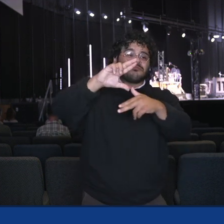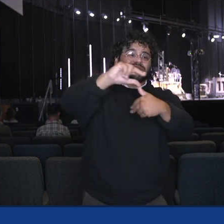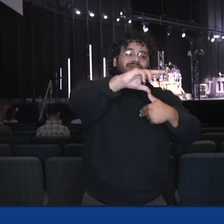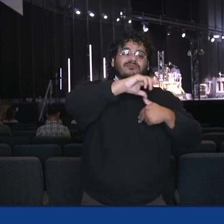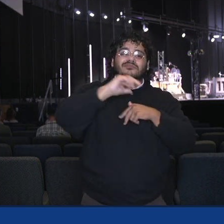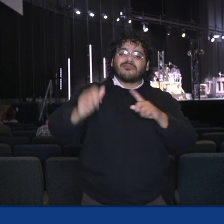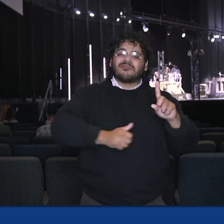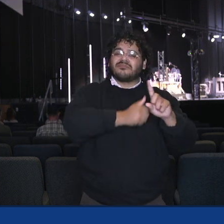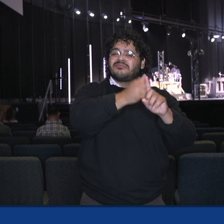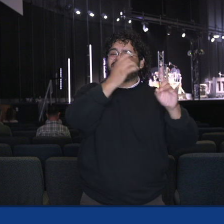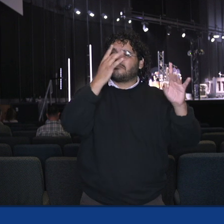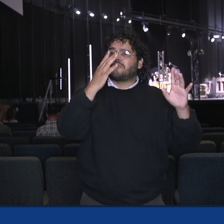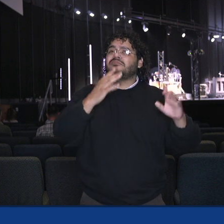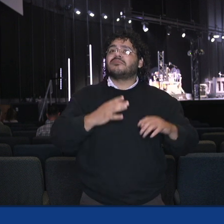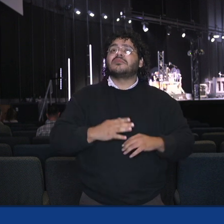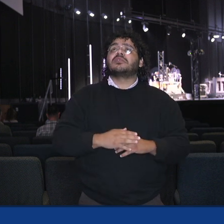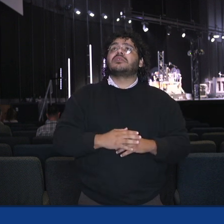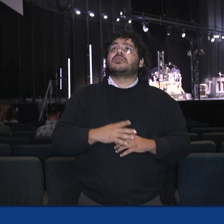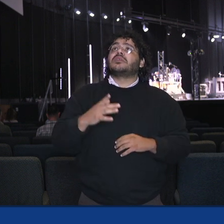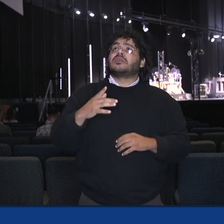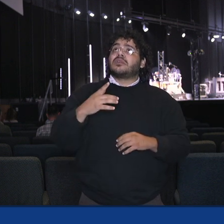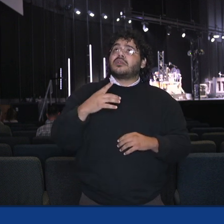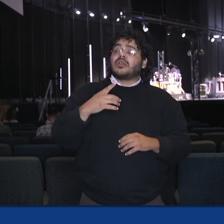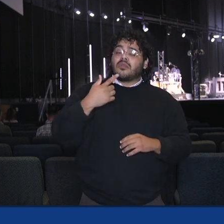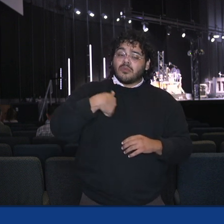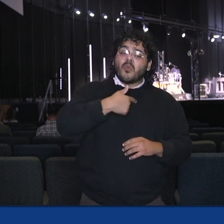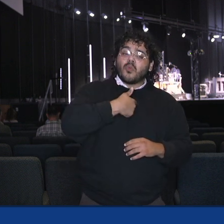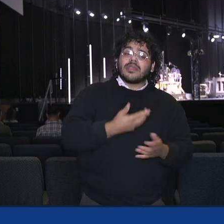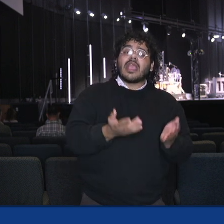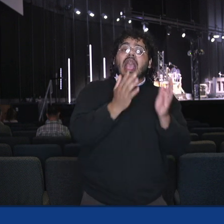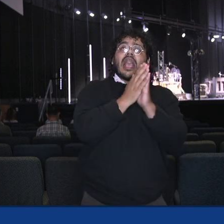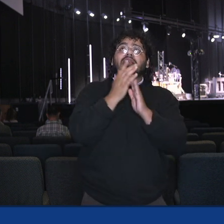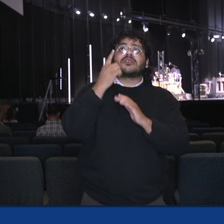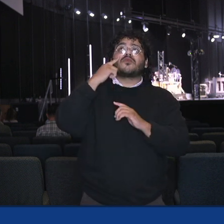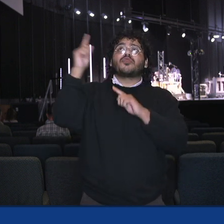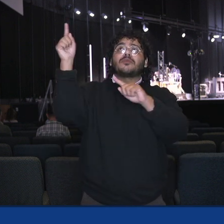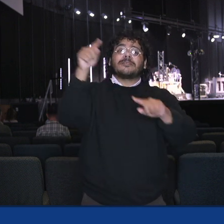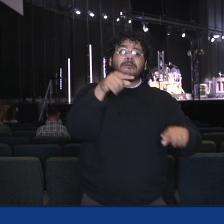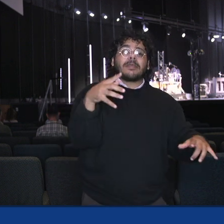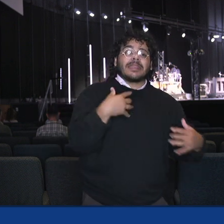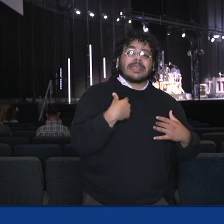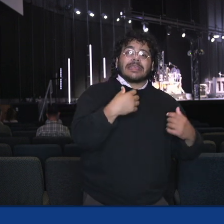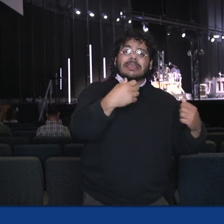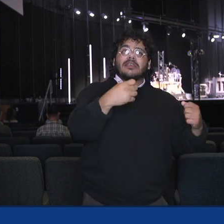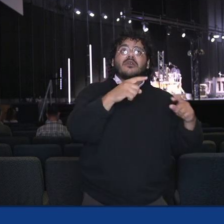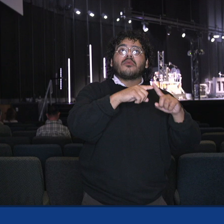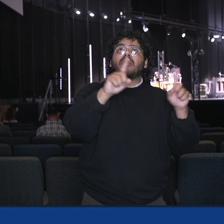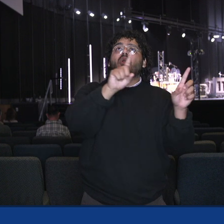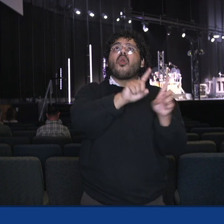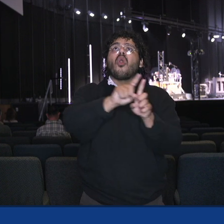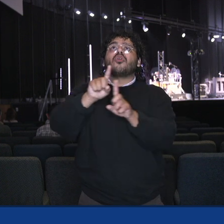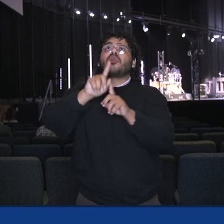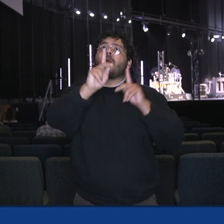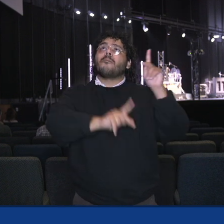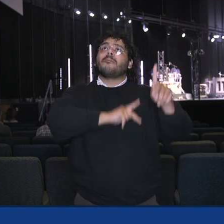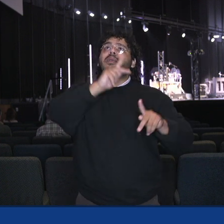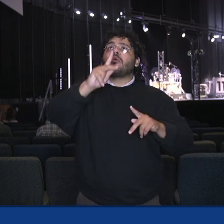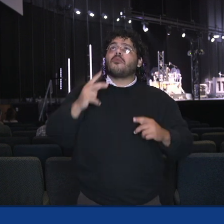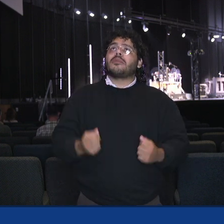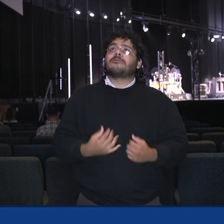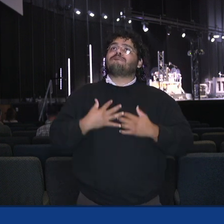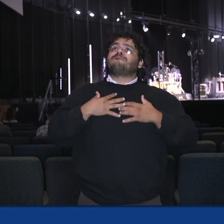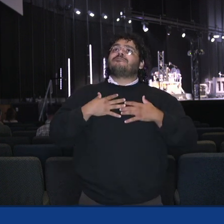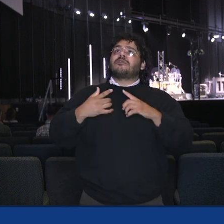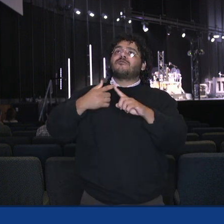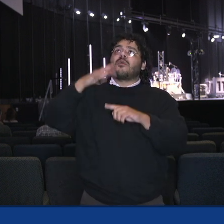Lord, we not only ask for healing, but we just ask that that people may be filled with your presence, and that they